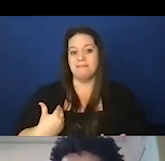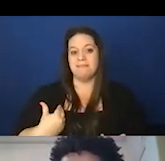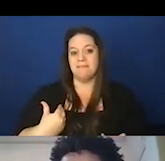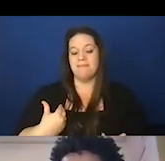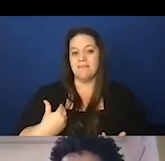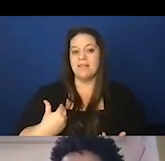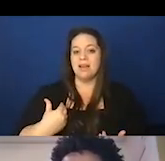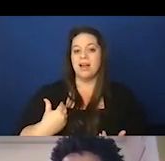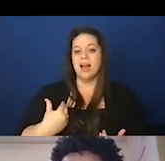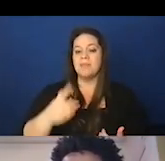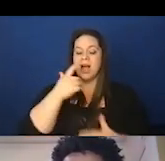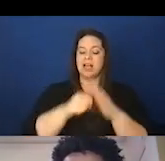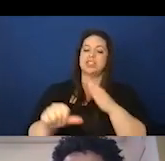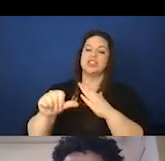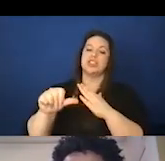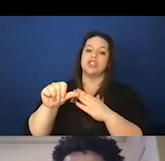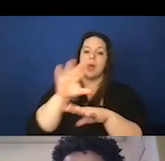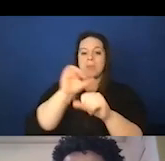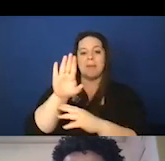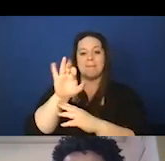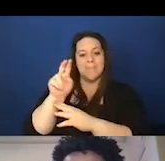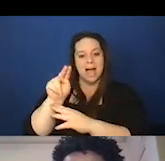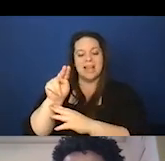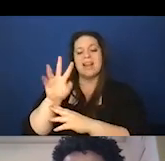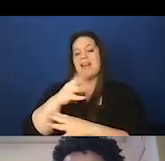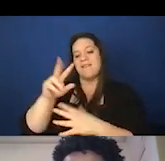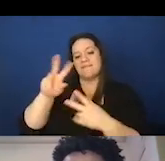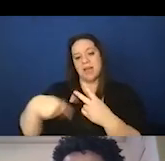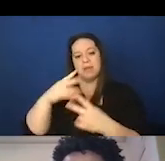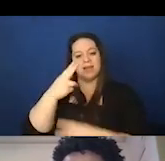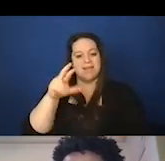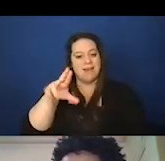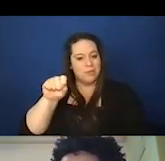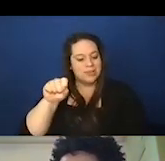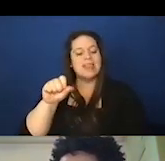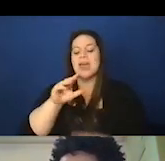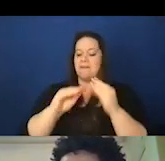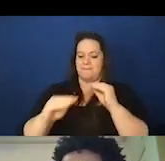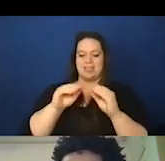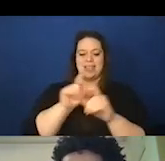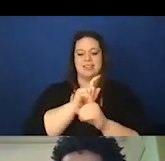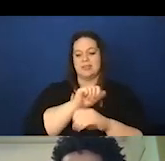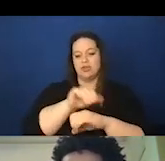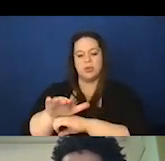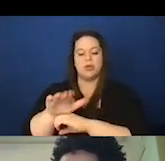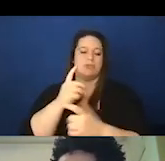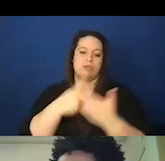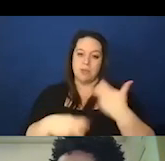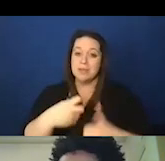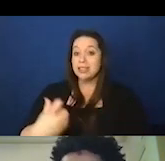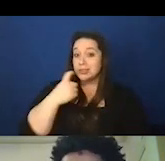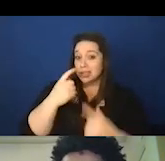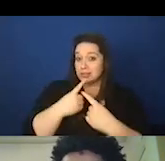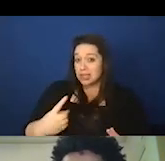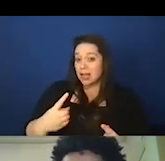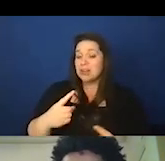Vice President Harris, is that they're going to get this distribution problem fixed. Just announced today that the Secretary Austin,